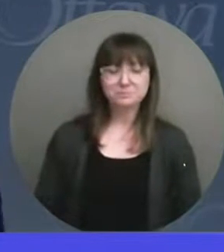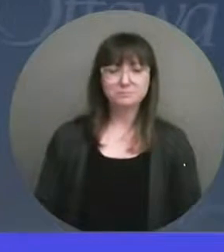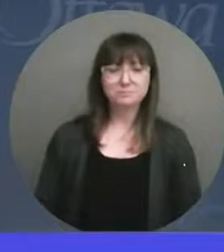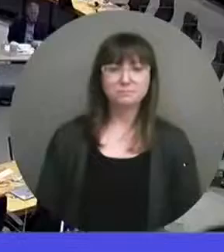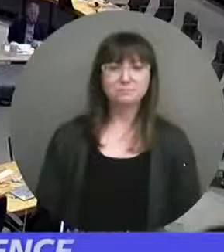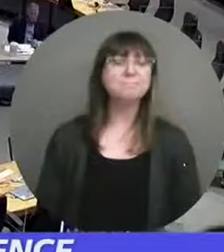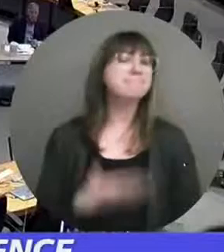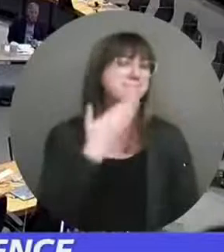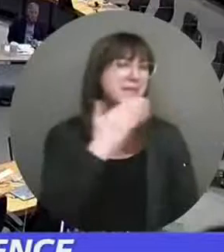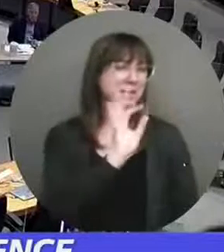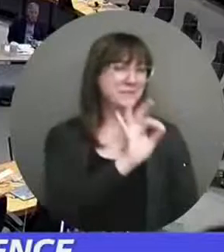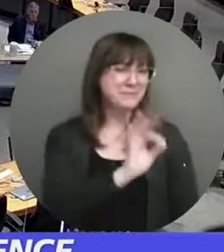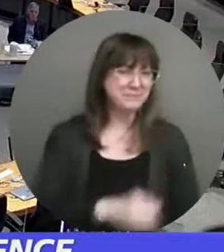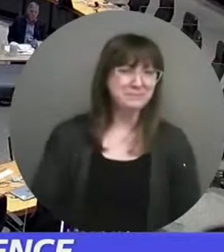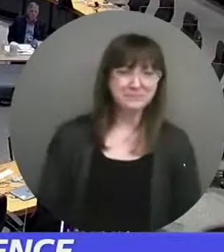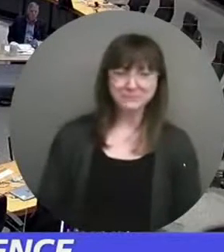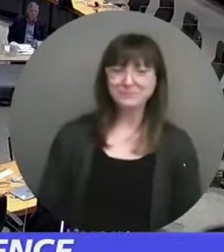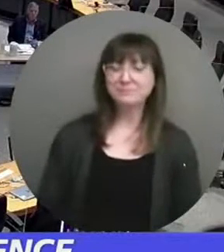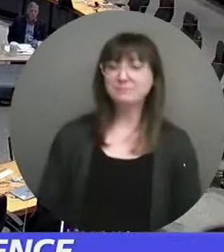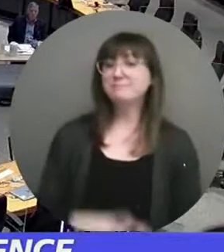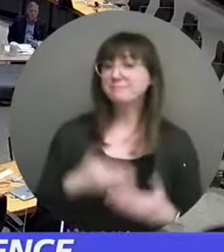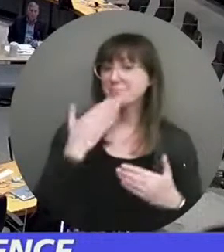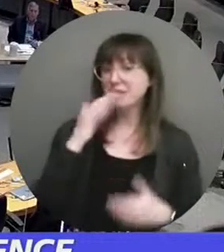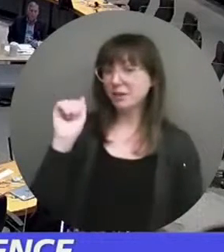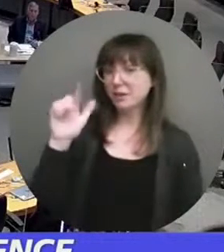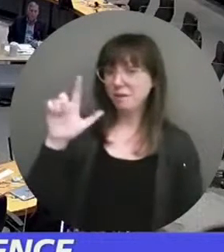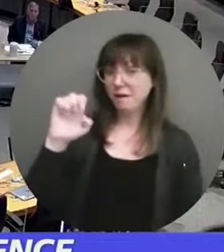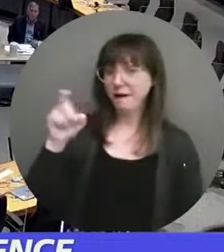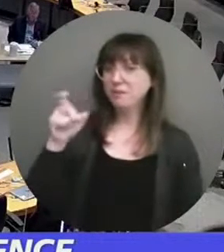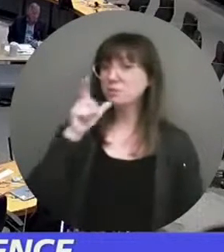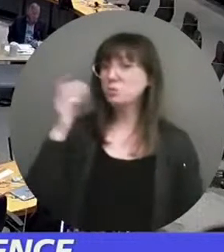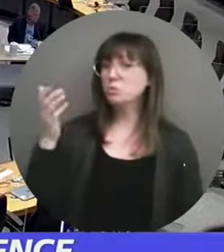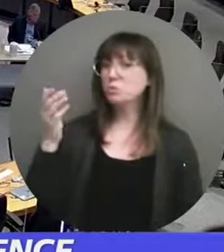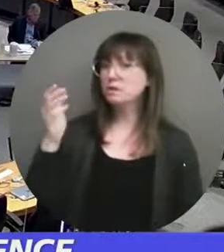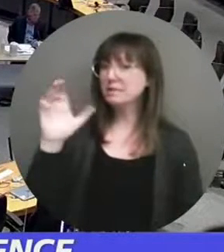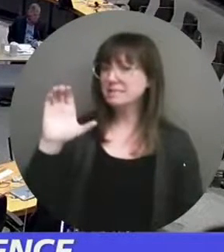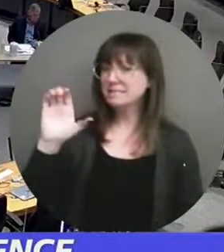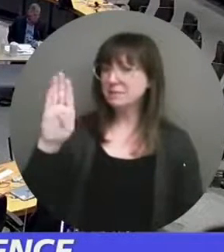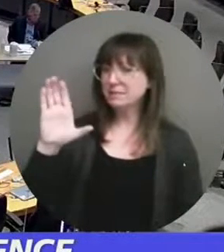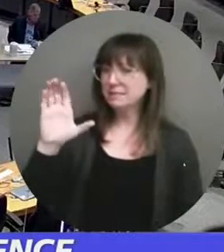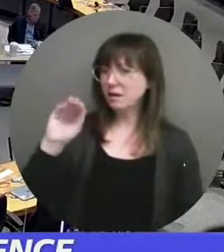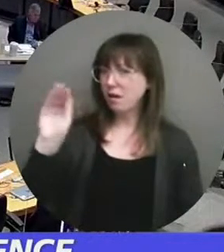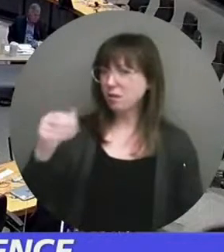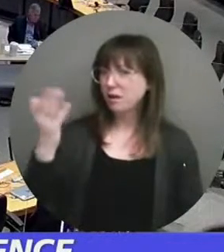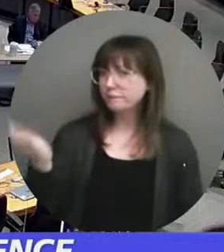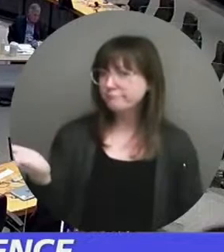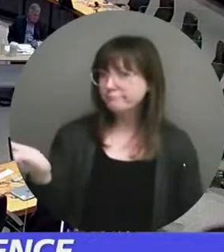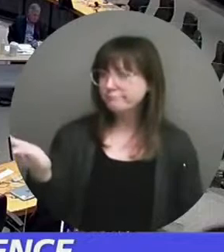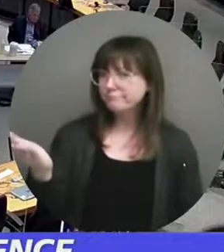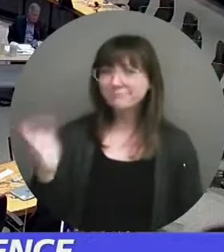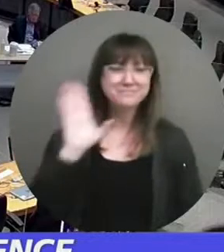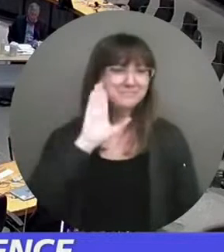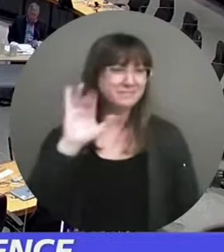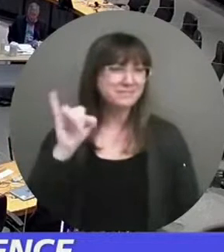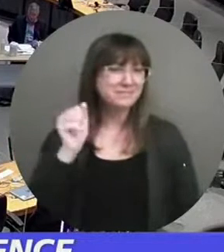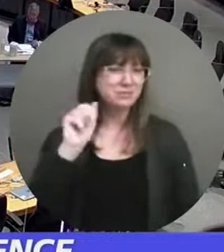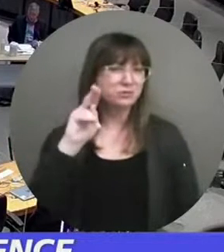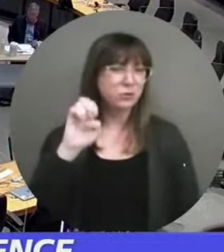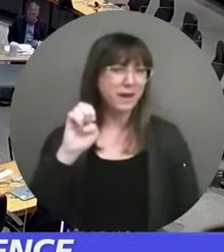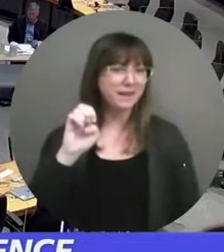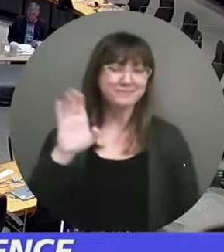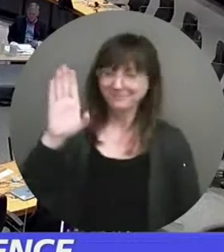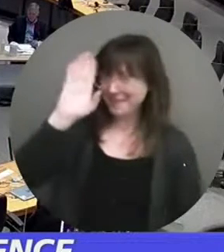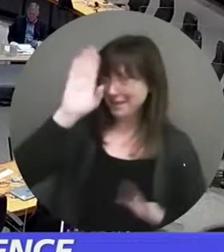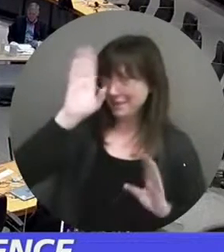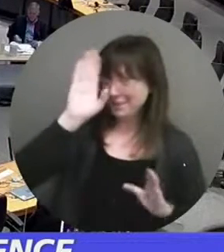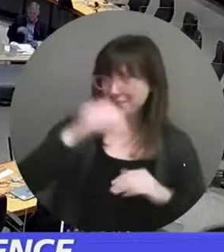time. Thank you, Alex. Who do we have from CBC Ottawa? It's Joanne Kinello. Hi, everyone.